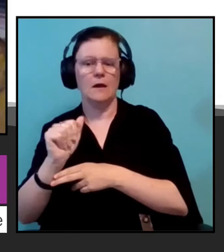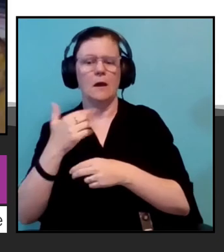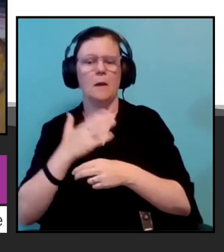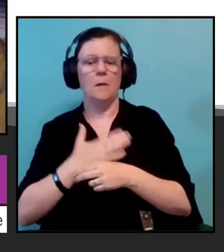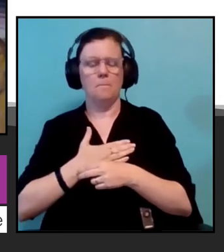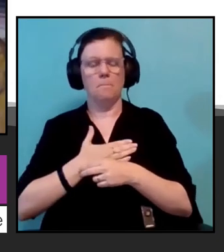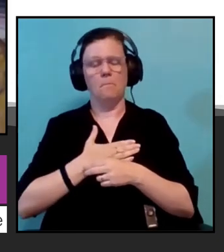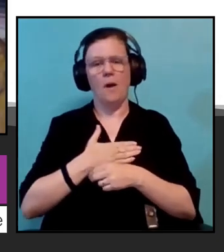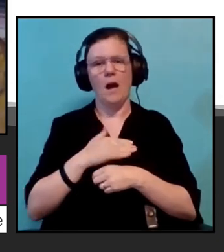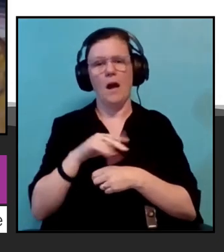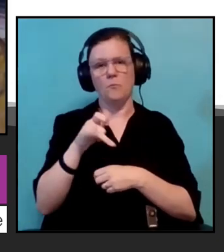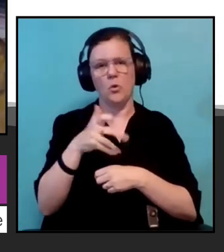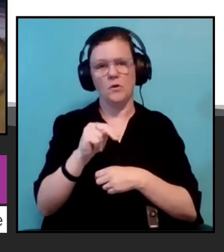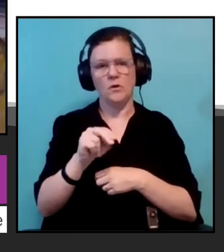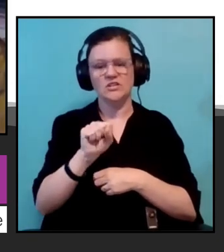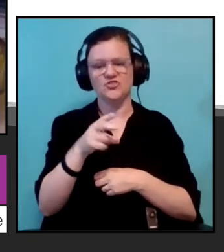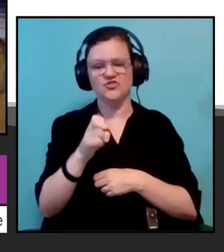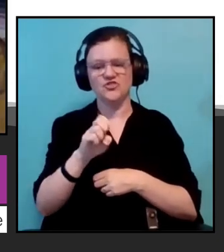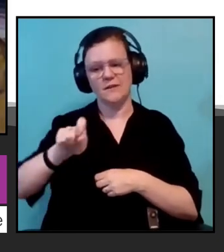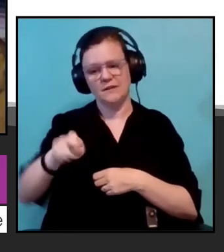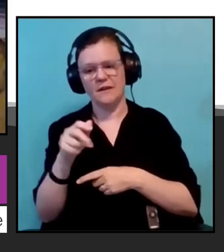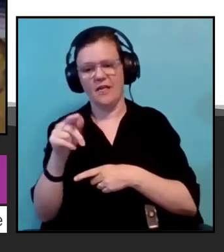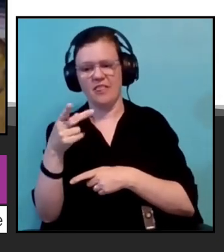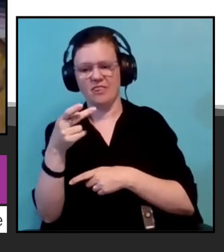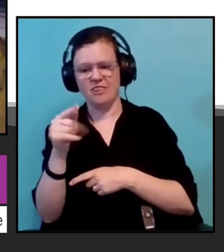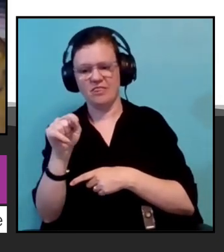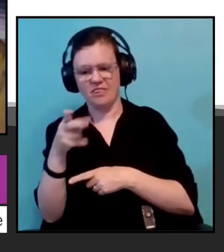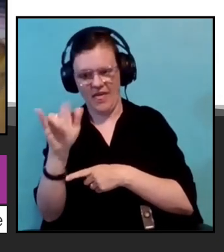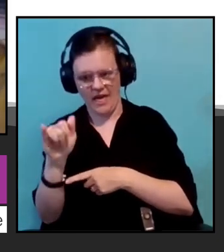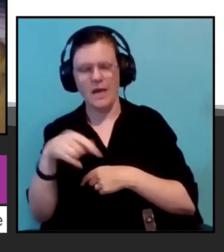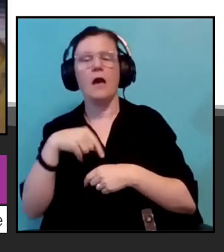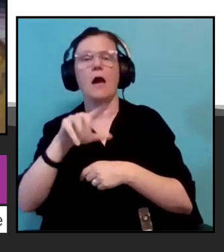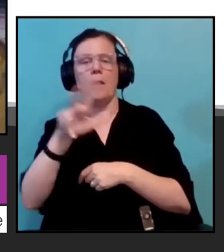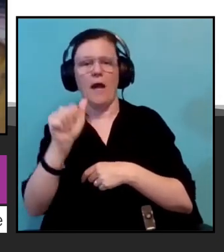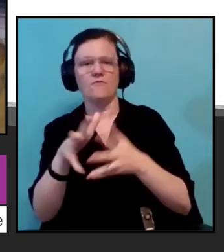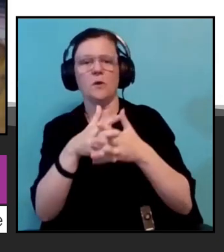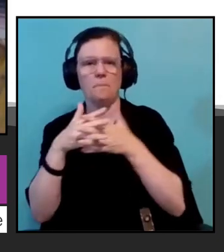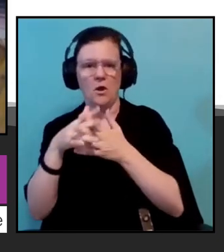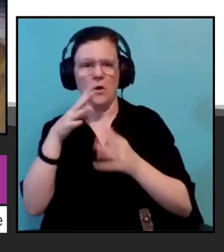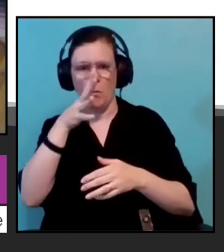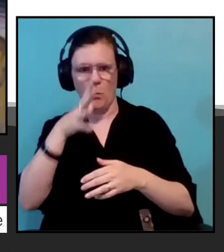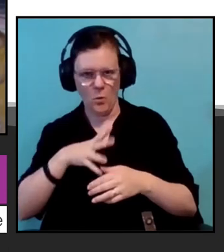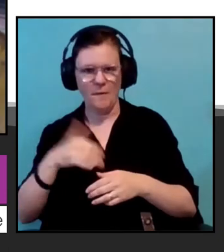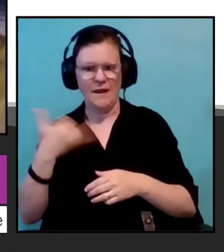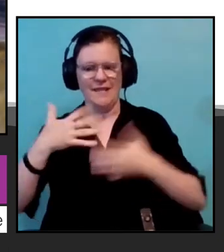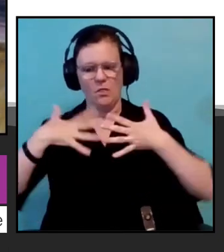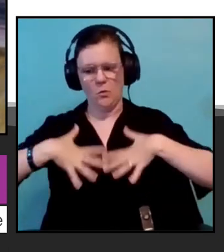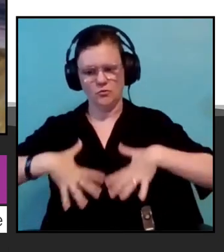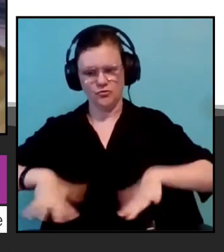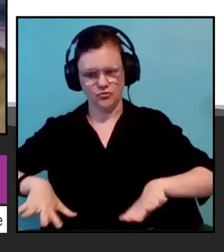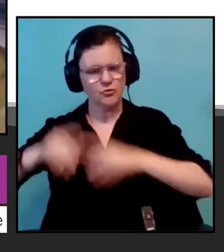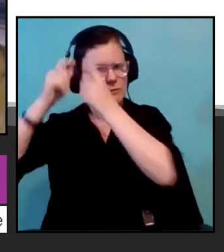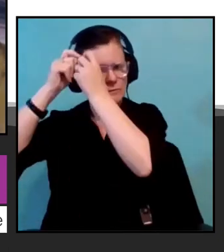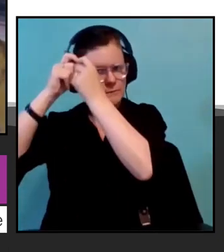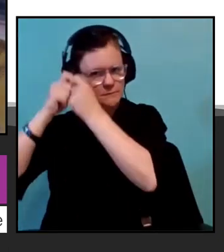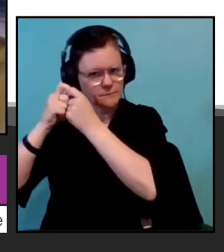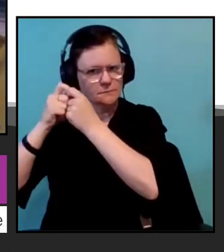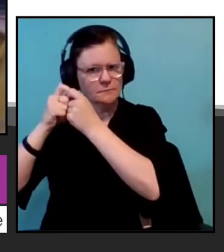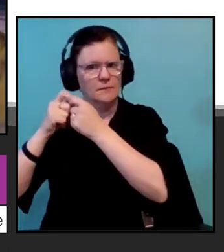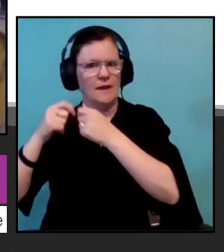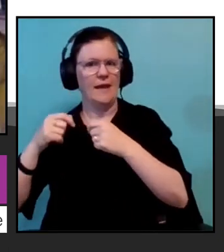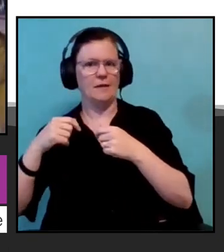they. I'm an African-American woman with my hair in twists. I'm wearing a yellow button-down shirt, and I have a striped blanket